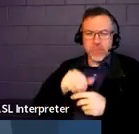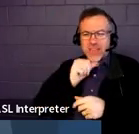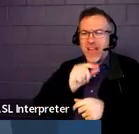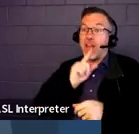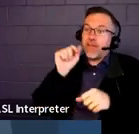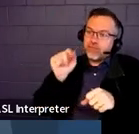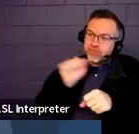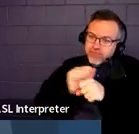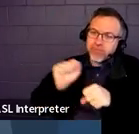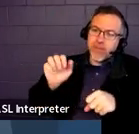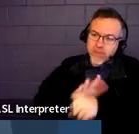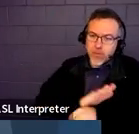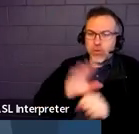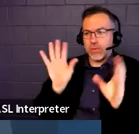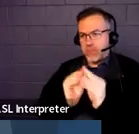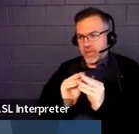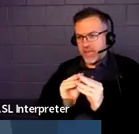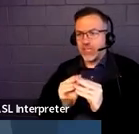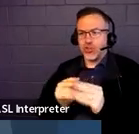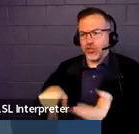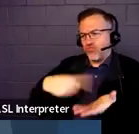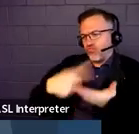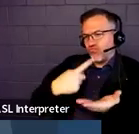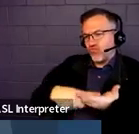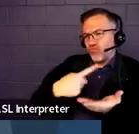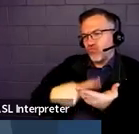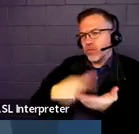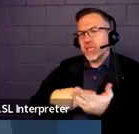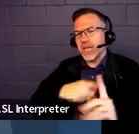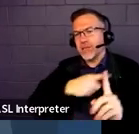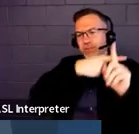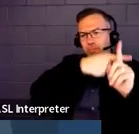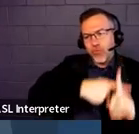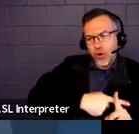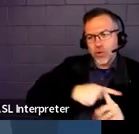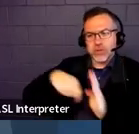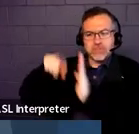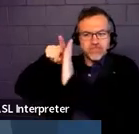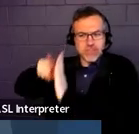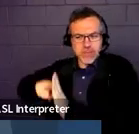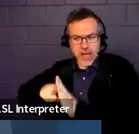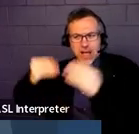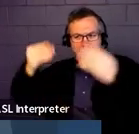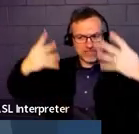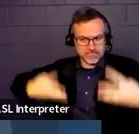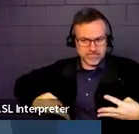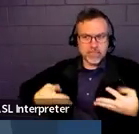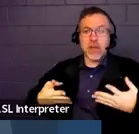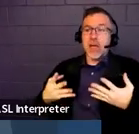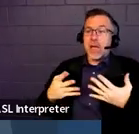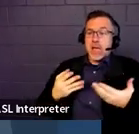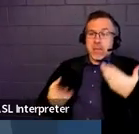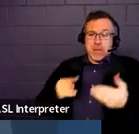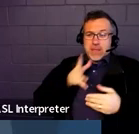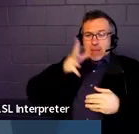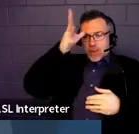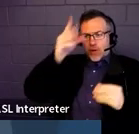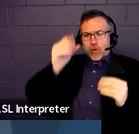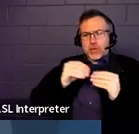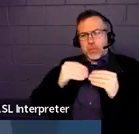pros and cons. Sometimes in a less structured way, a parent will be more open to listen.